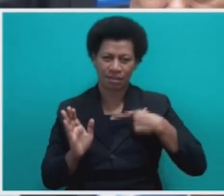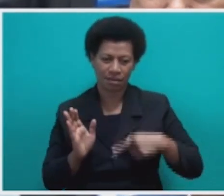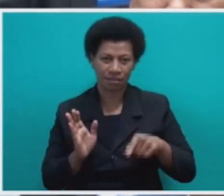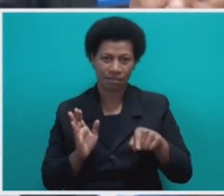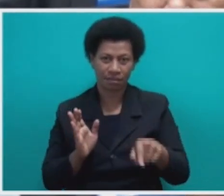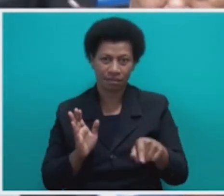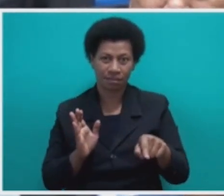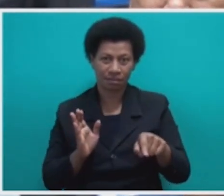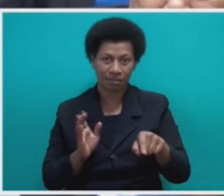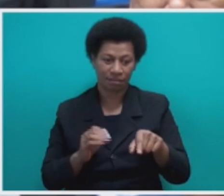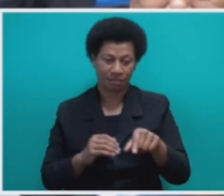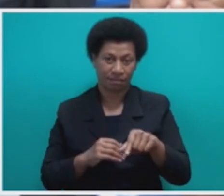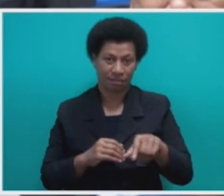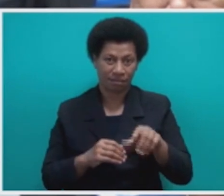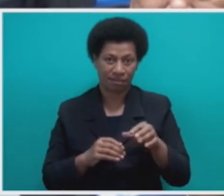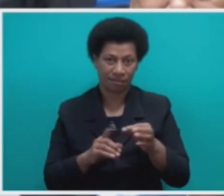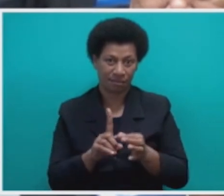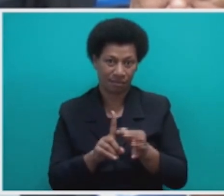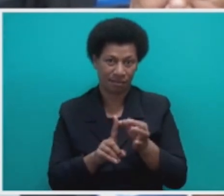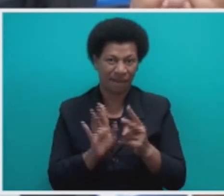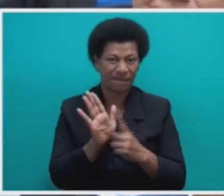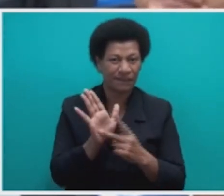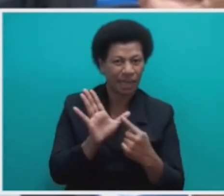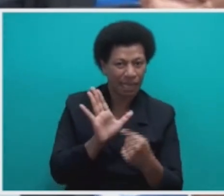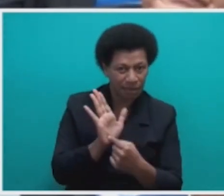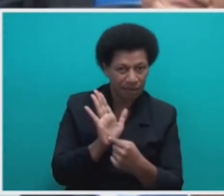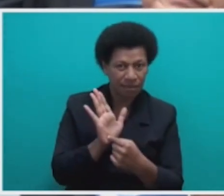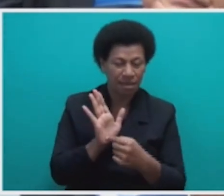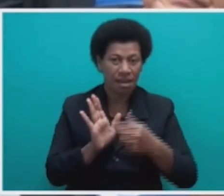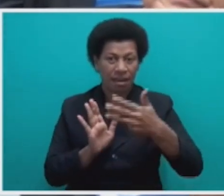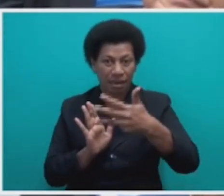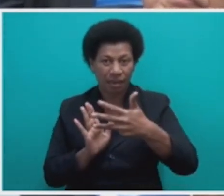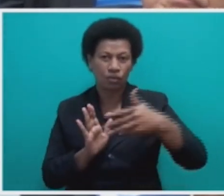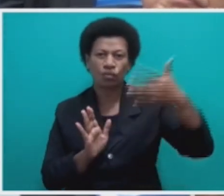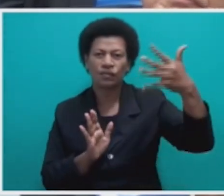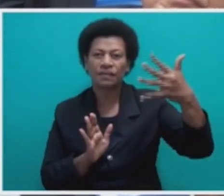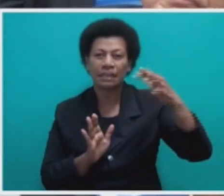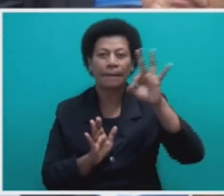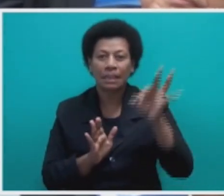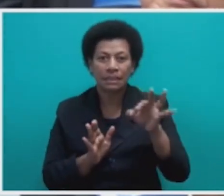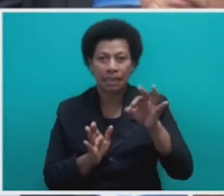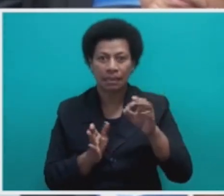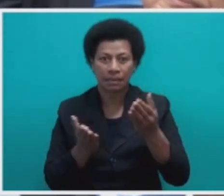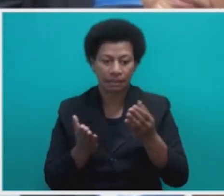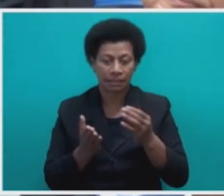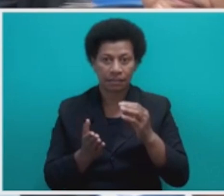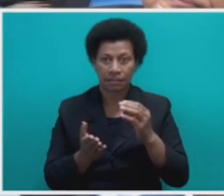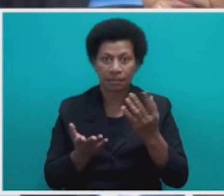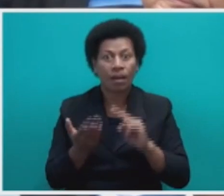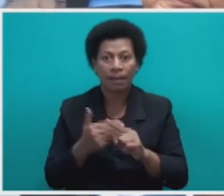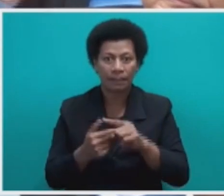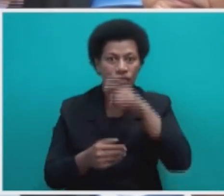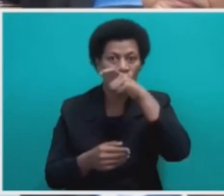budget, because of the increase in VAT from 9 to 15% on some of the items, that suddenly the price of chickens went